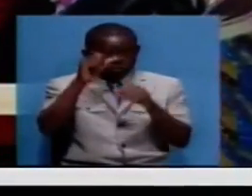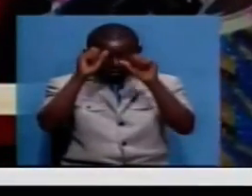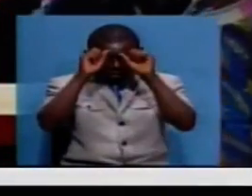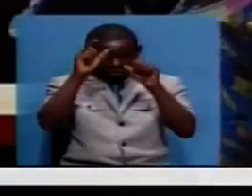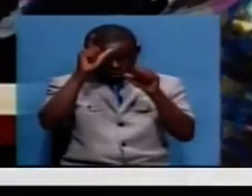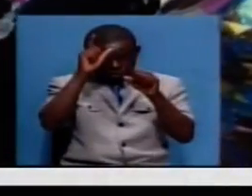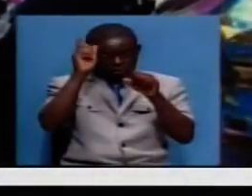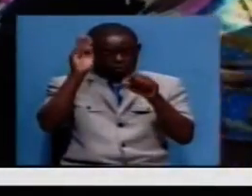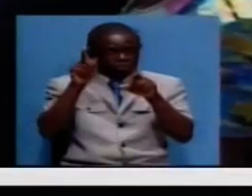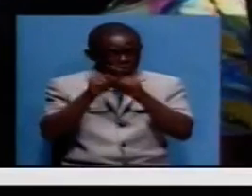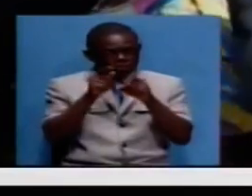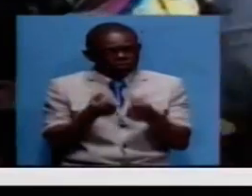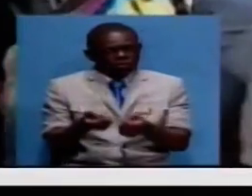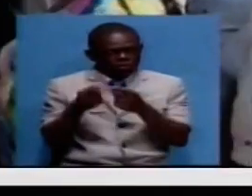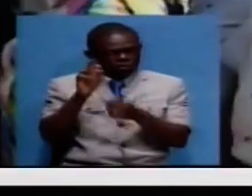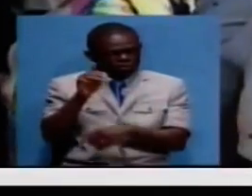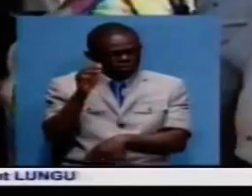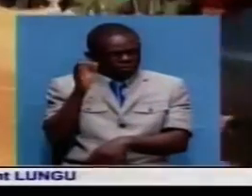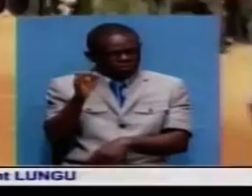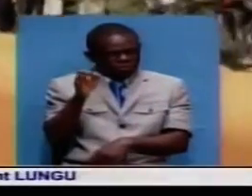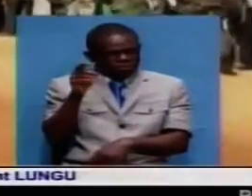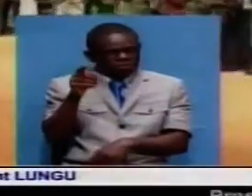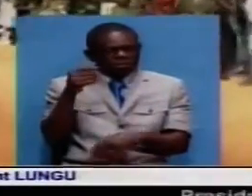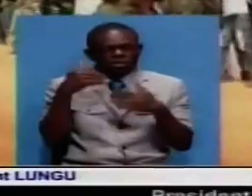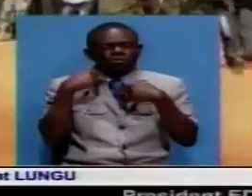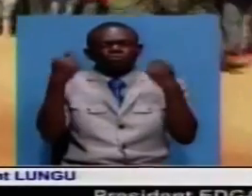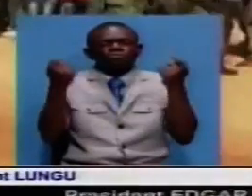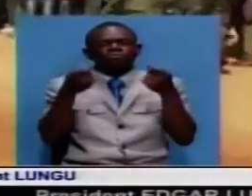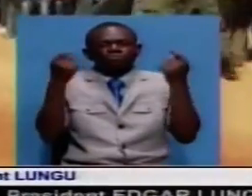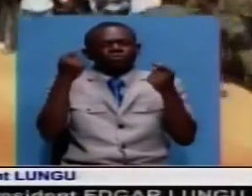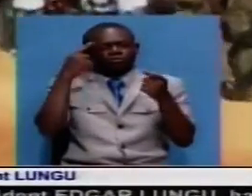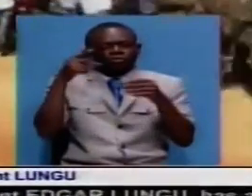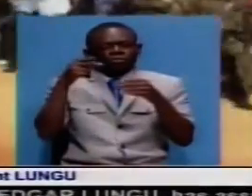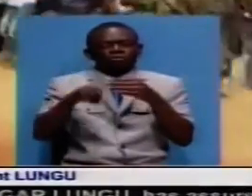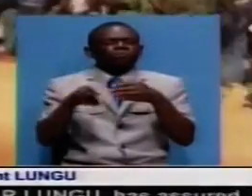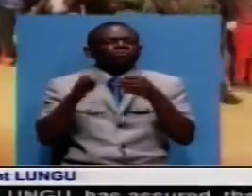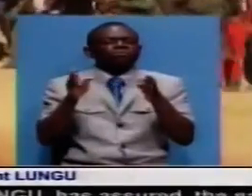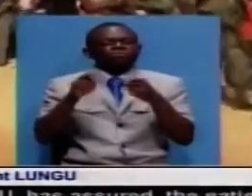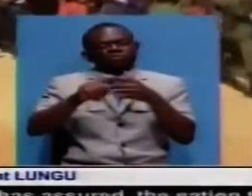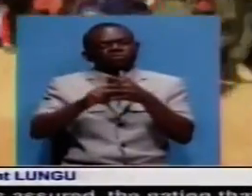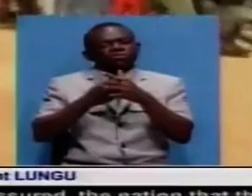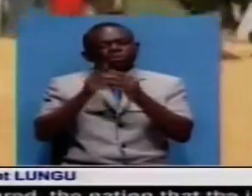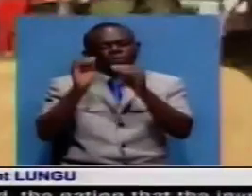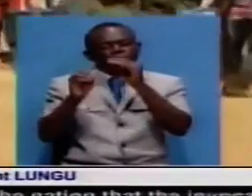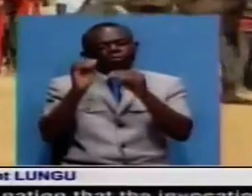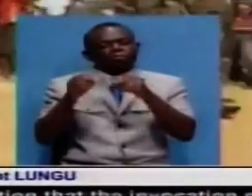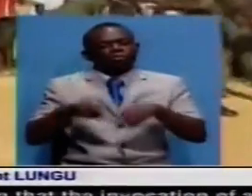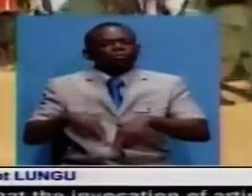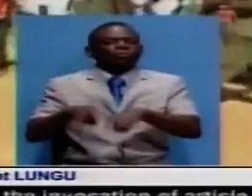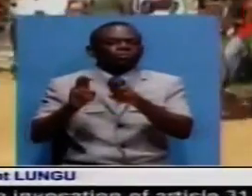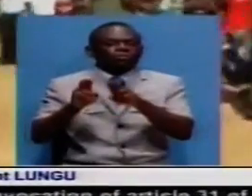for the Mufulira-Ndora Road, which was last worked on in the UNIP era. Paul Shadala, ZNBC News in